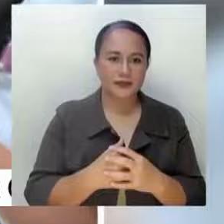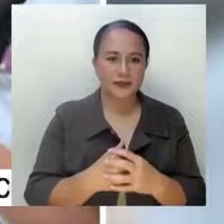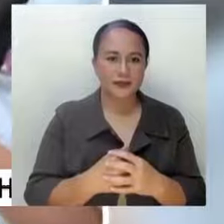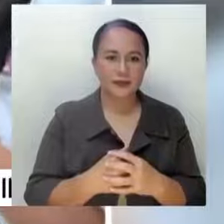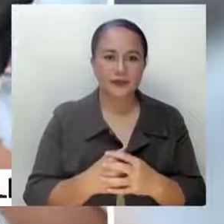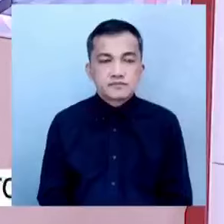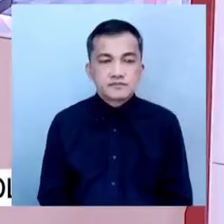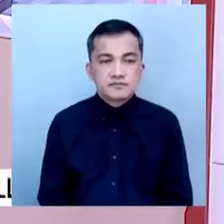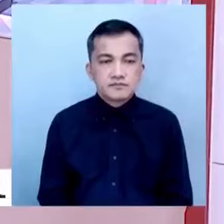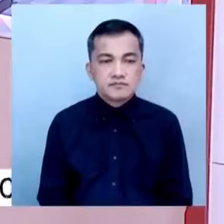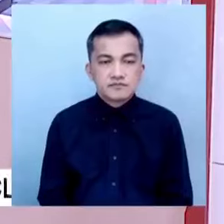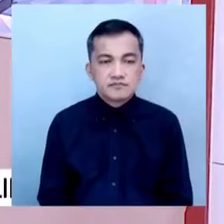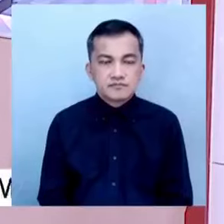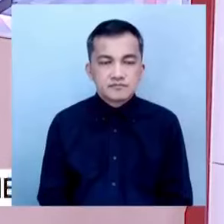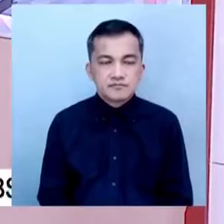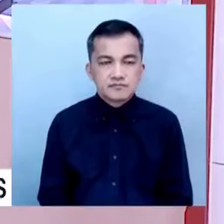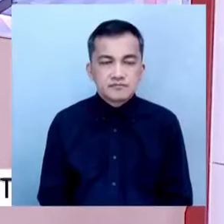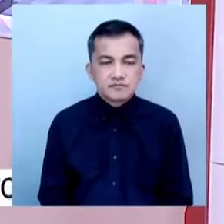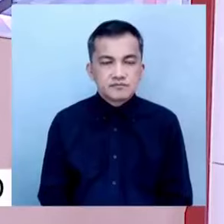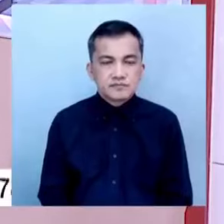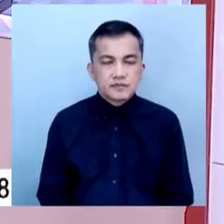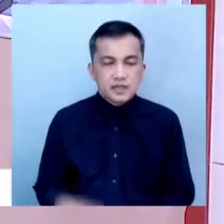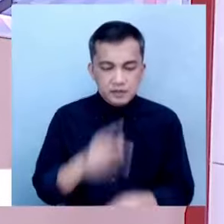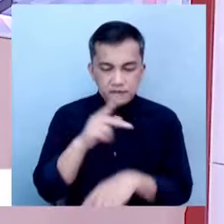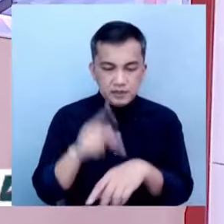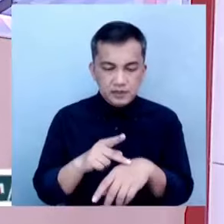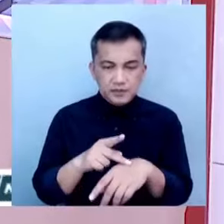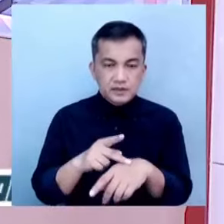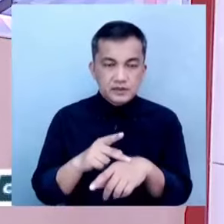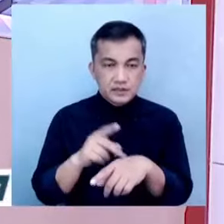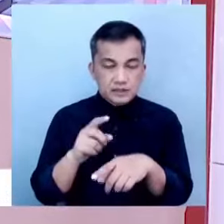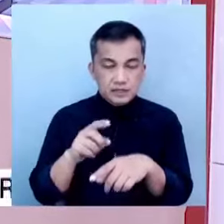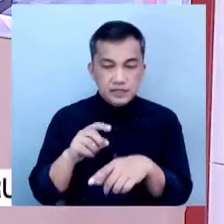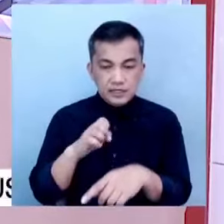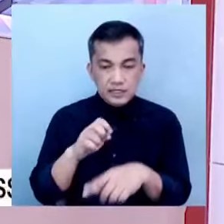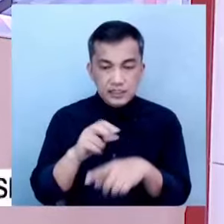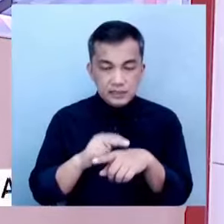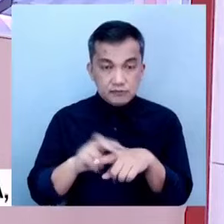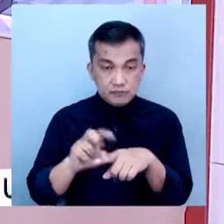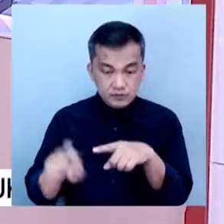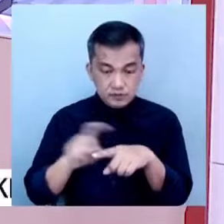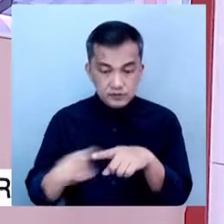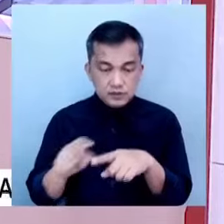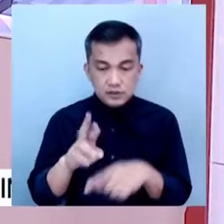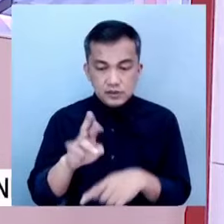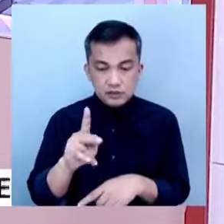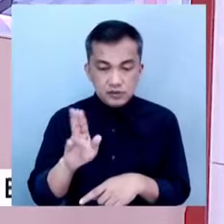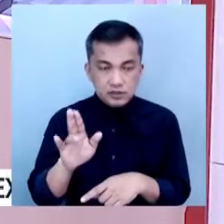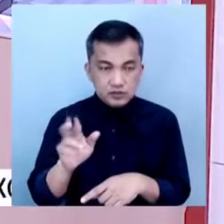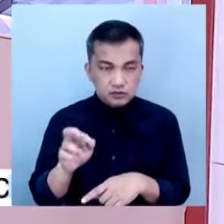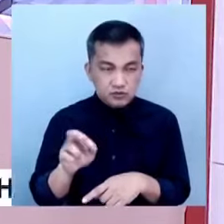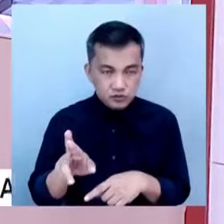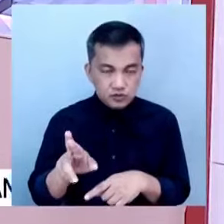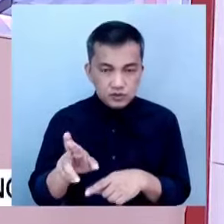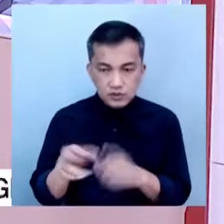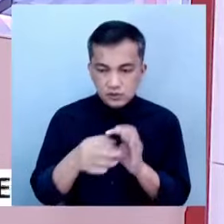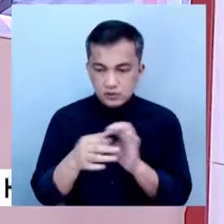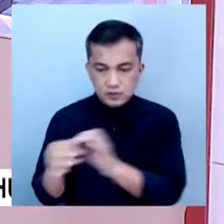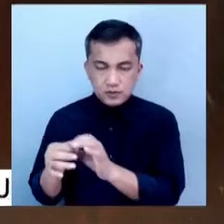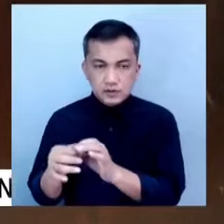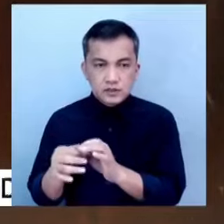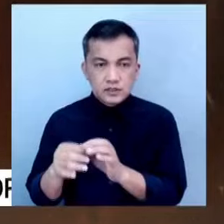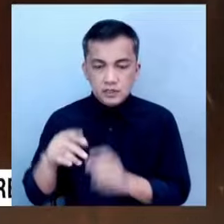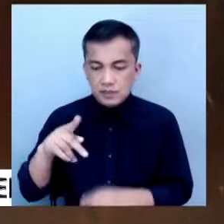on the line. And Philippine energy regulators urging the National Grid Corporation to be in close coordination with power plants on Panay